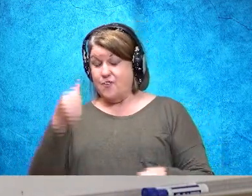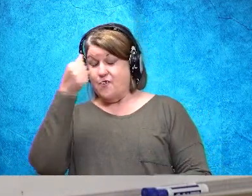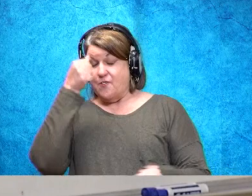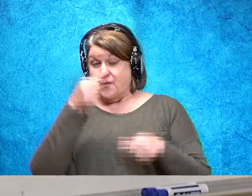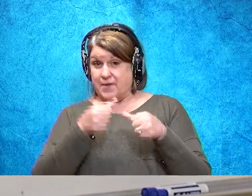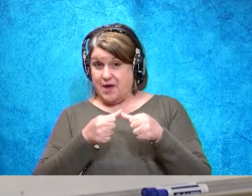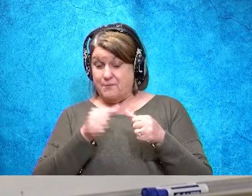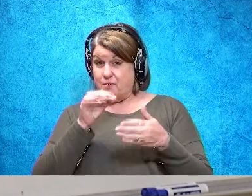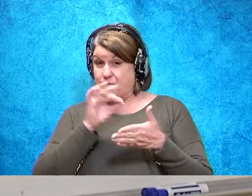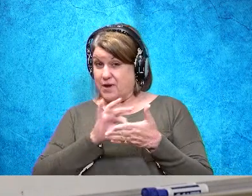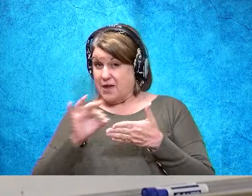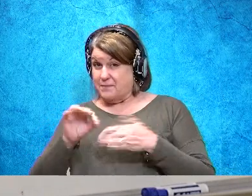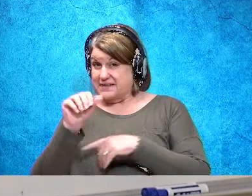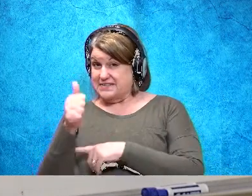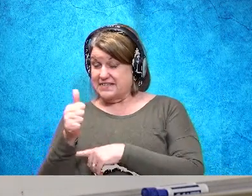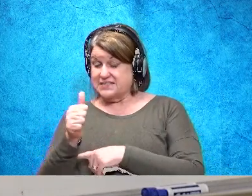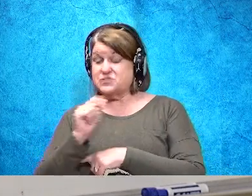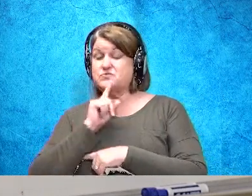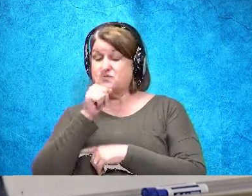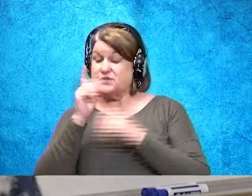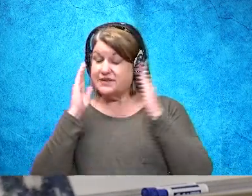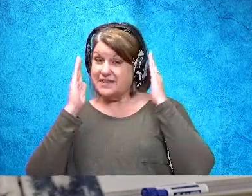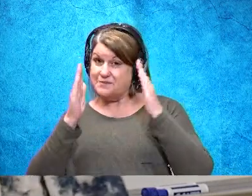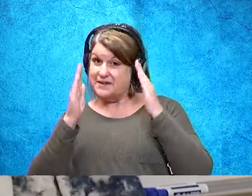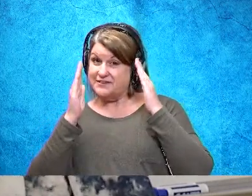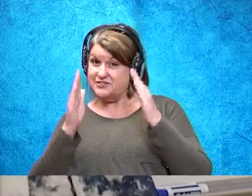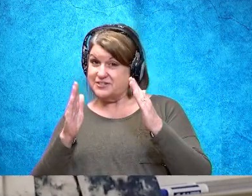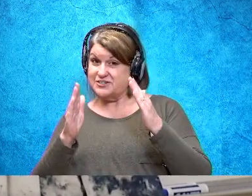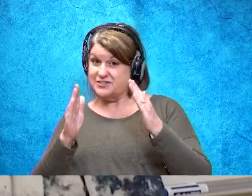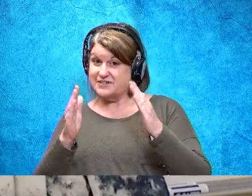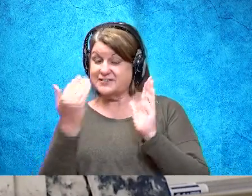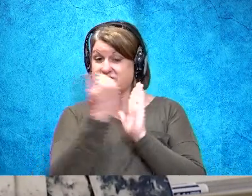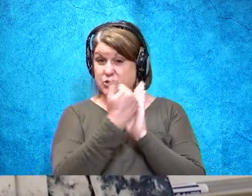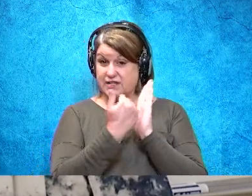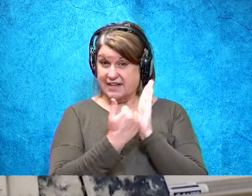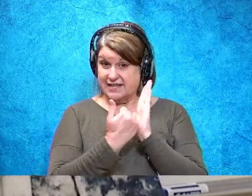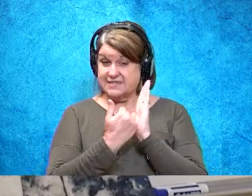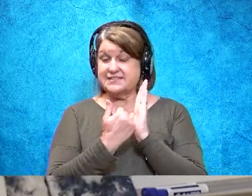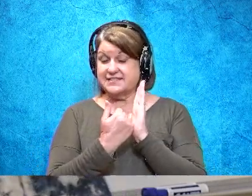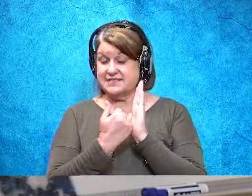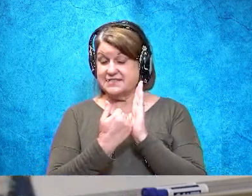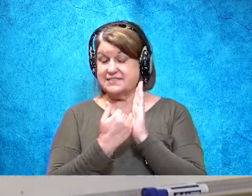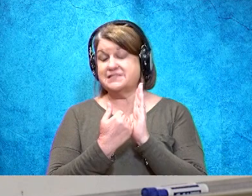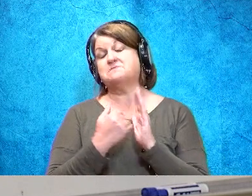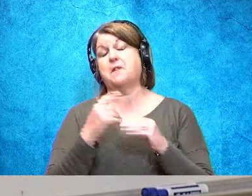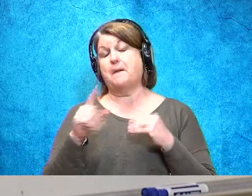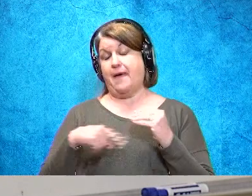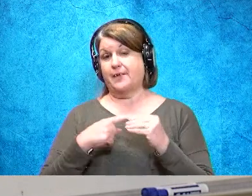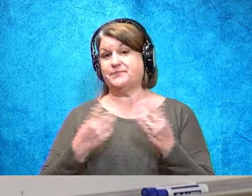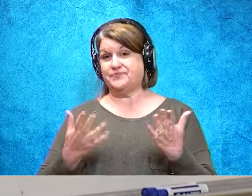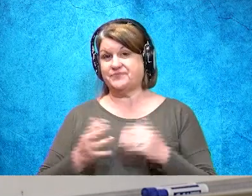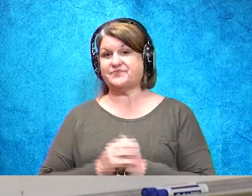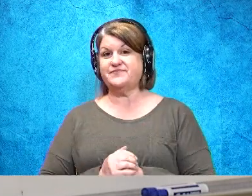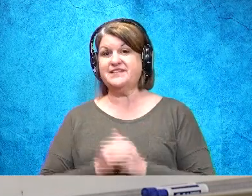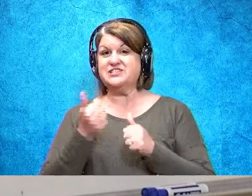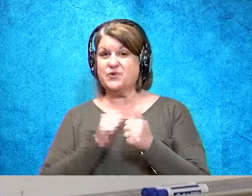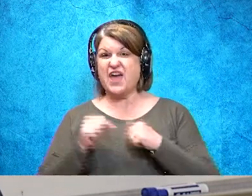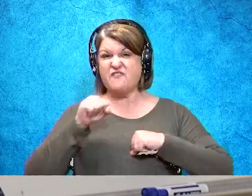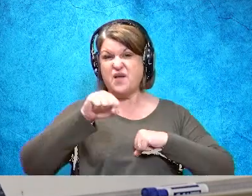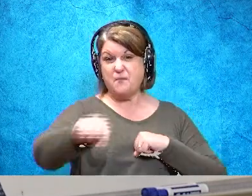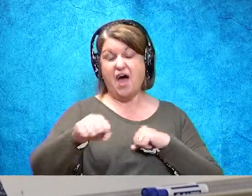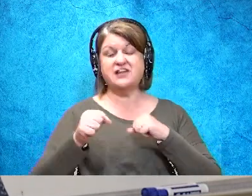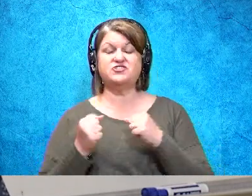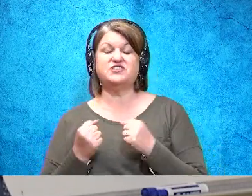when we count by tens, to really pay attention, because that's what our lesson is about again. So every punch is worth